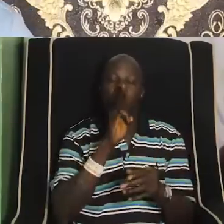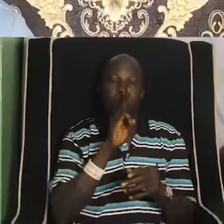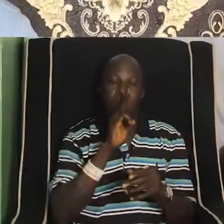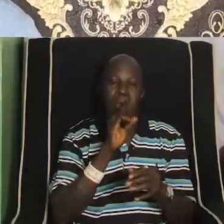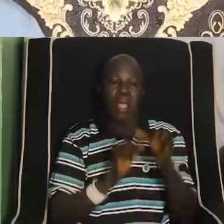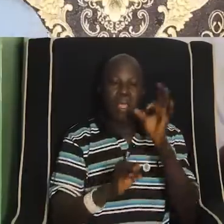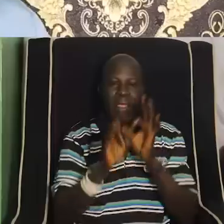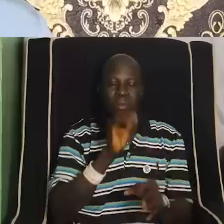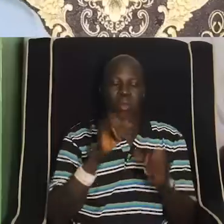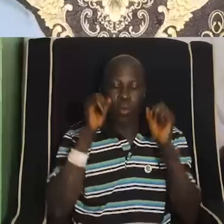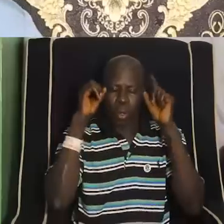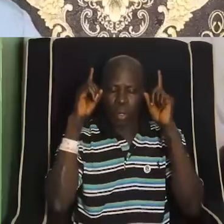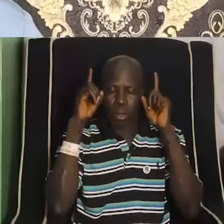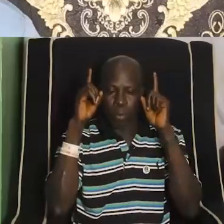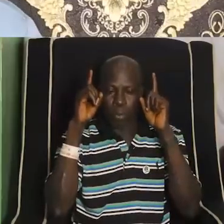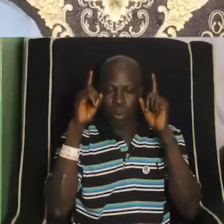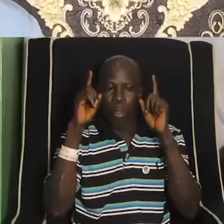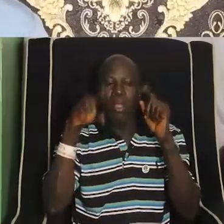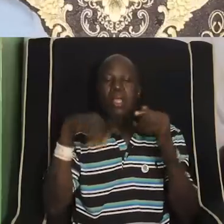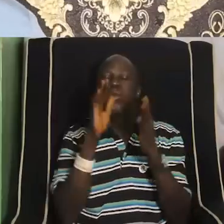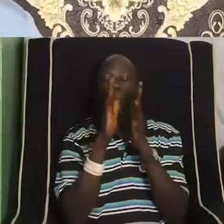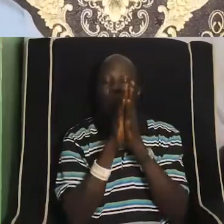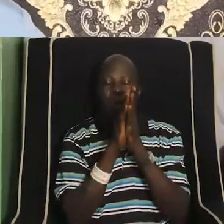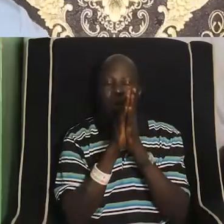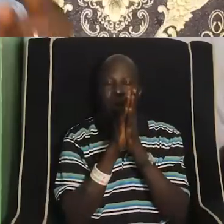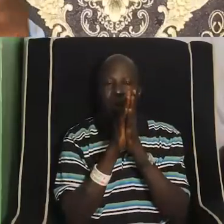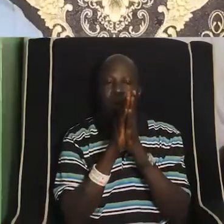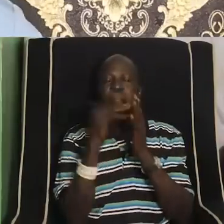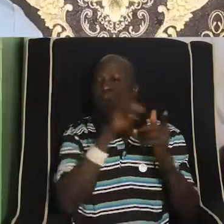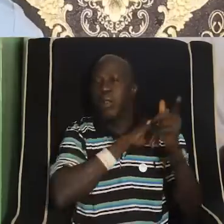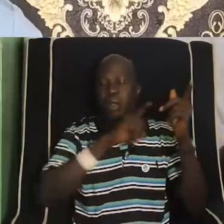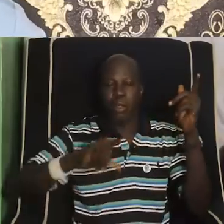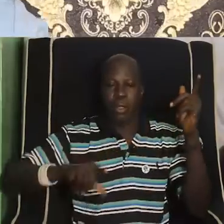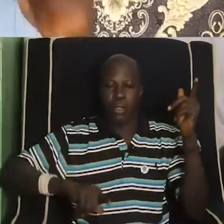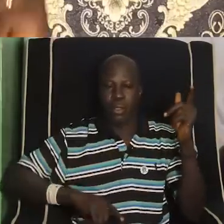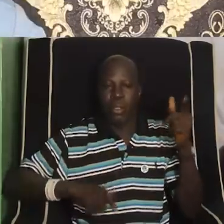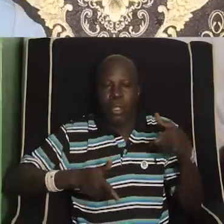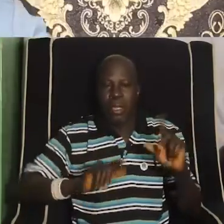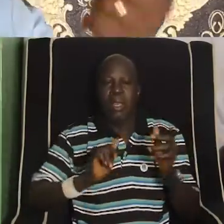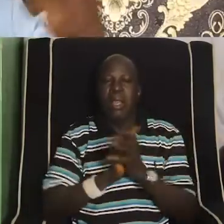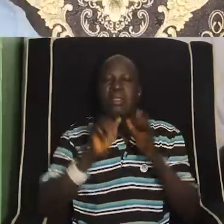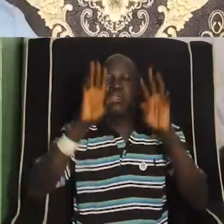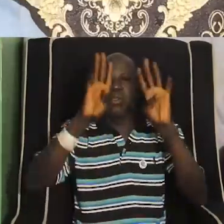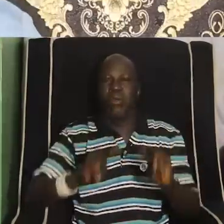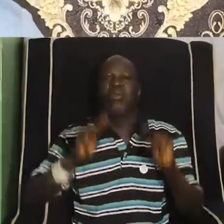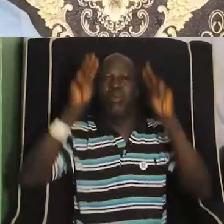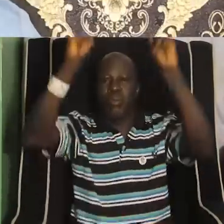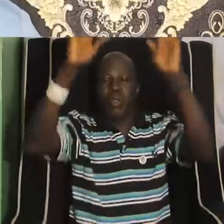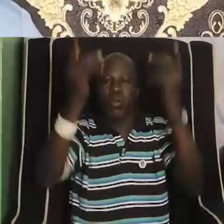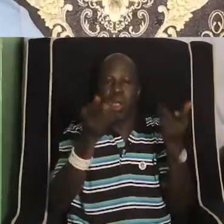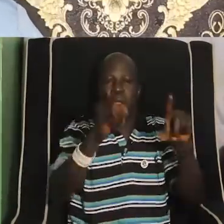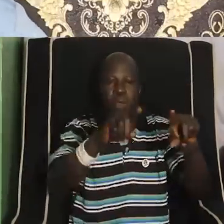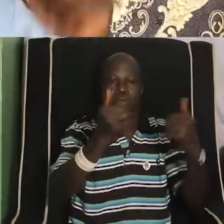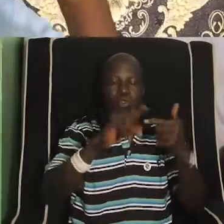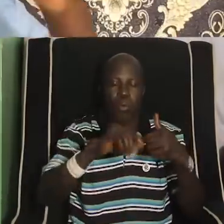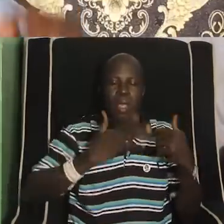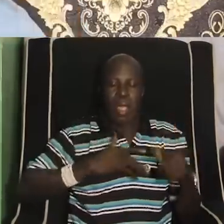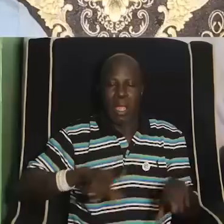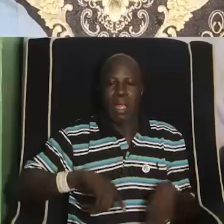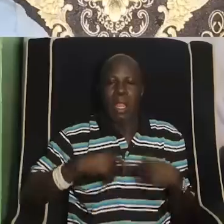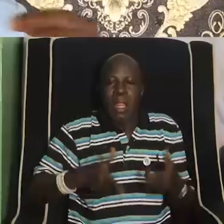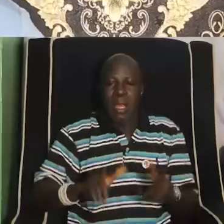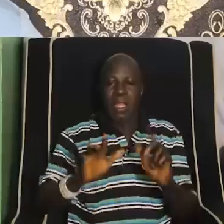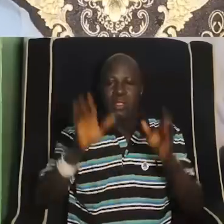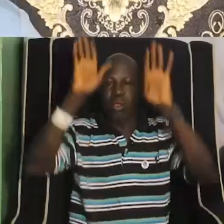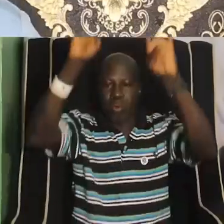water, ba ti n ji bayi once you wake up no ma gbadura pe Oluwa Lord je ki iyanu re o de si aye mi let a miracle come to my life je ki iyanu